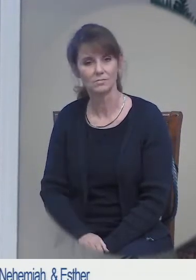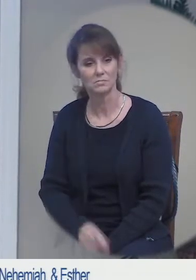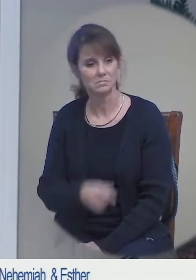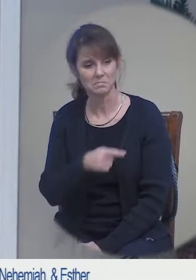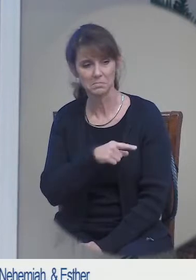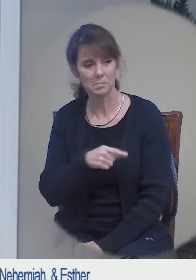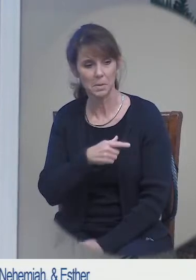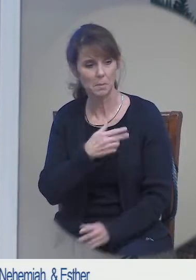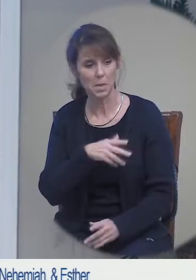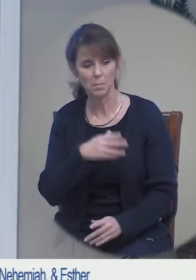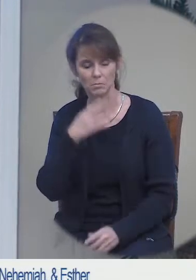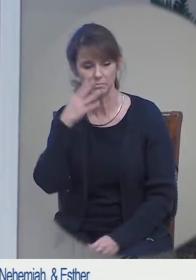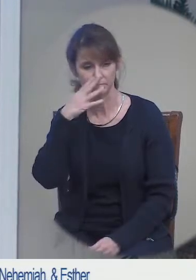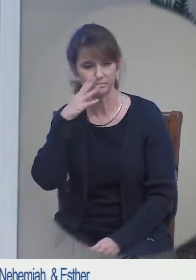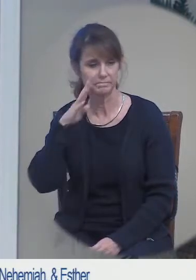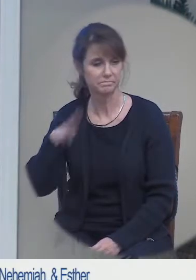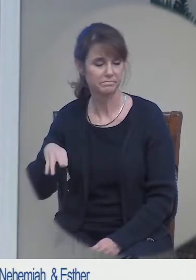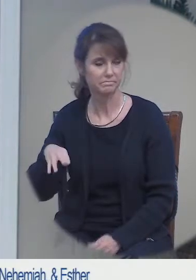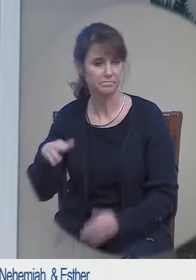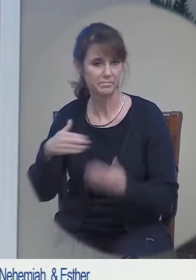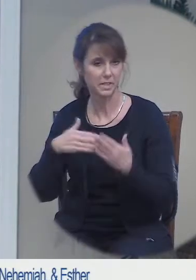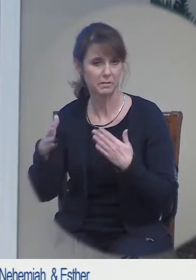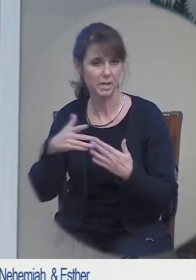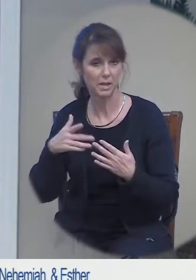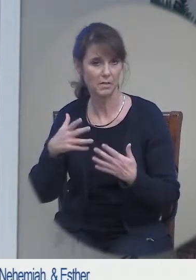that for a chance at profit.